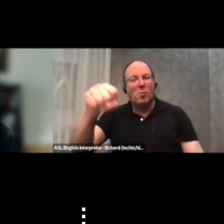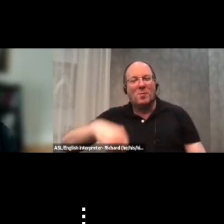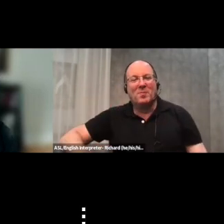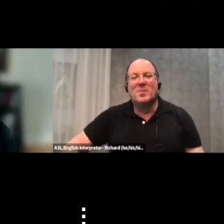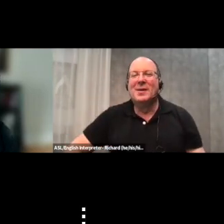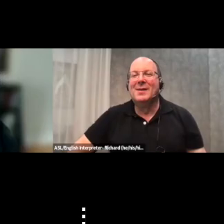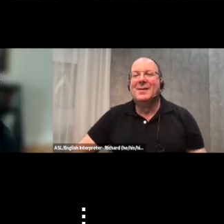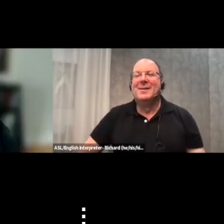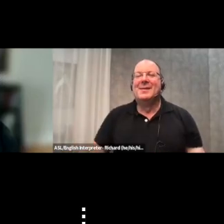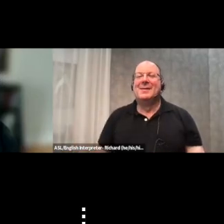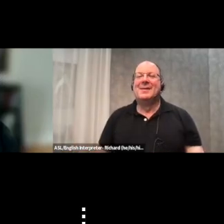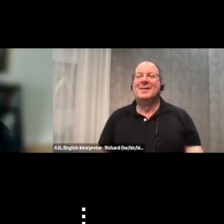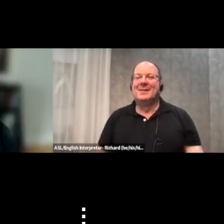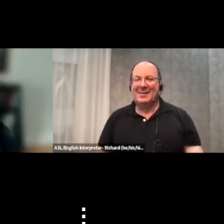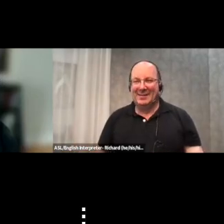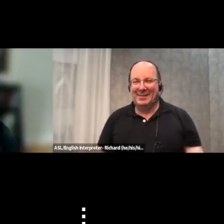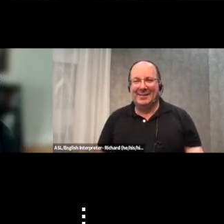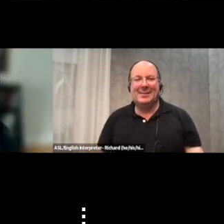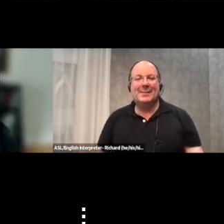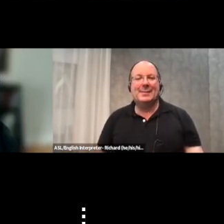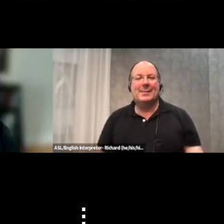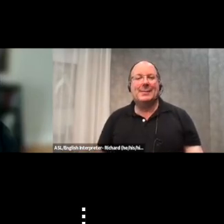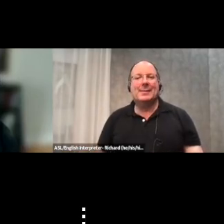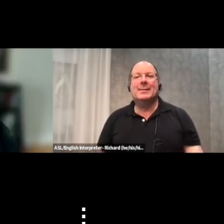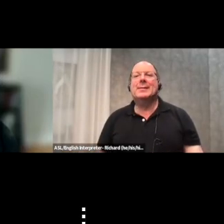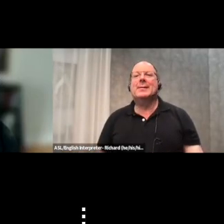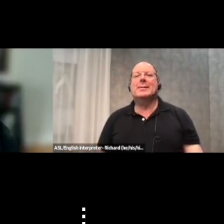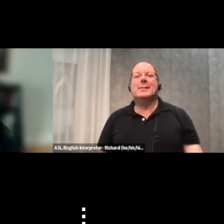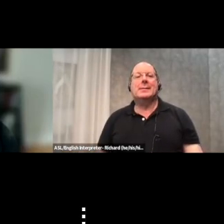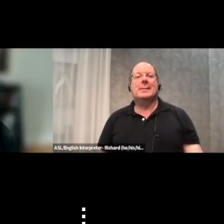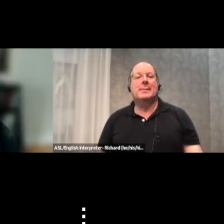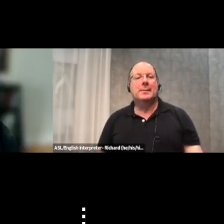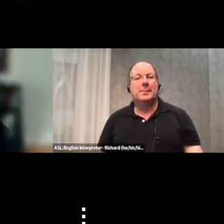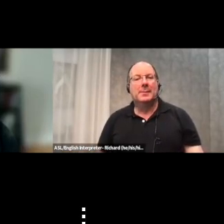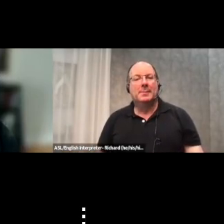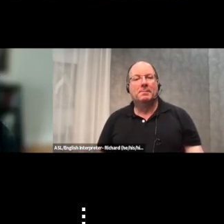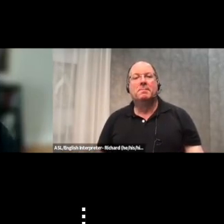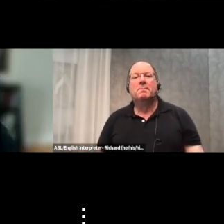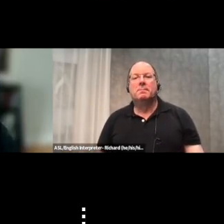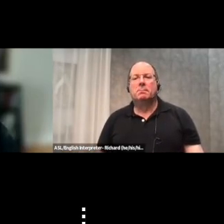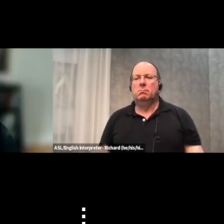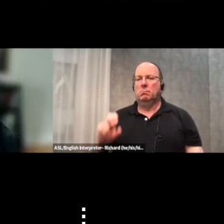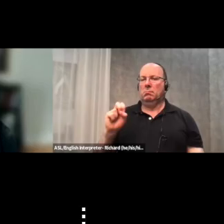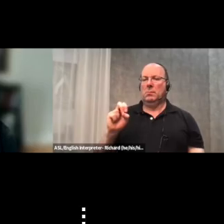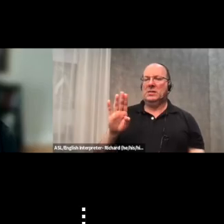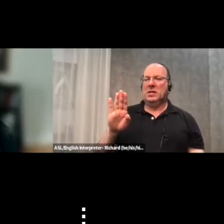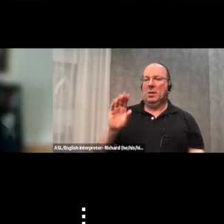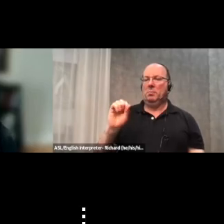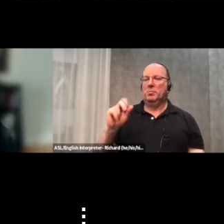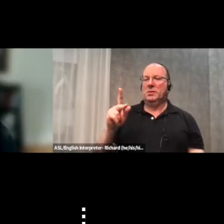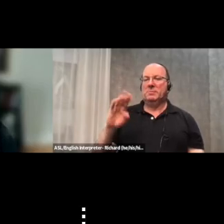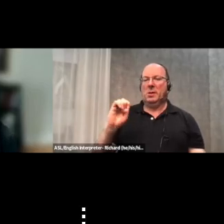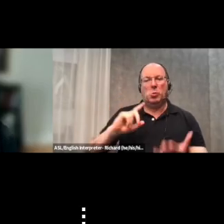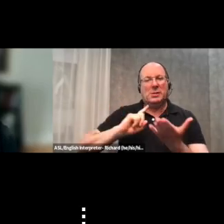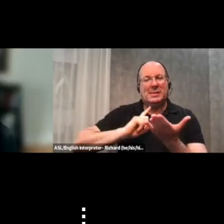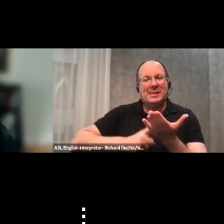All right, so, right. There we go. Okay, so subspace is something I want to talk about just because